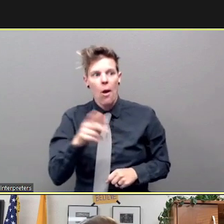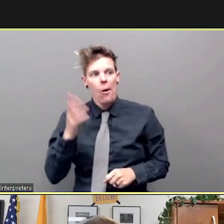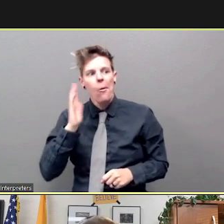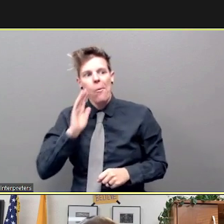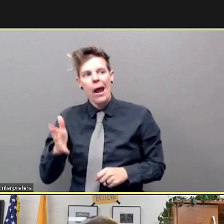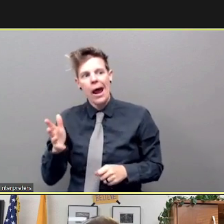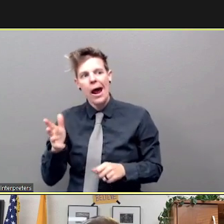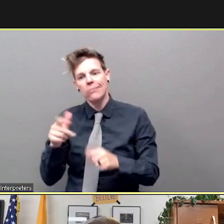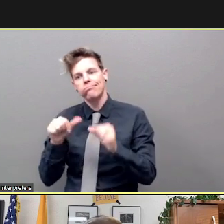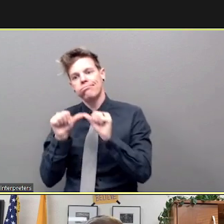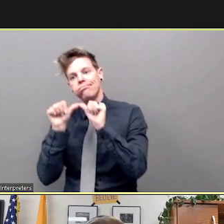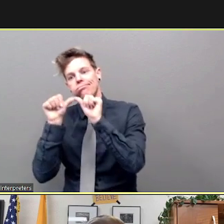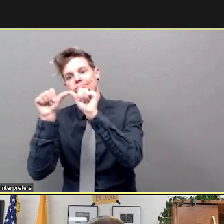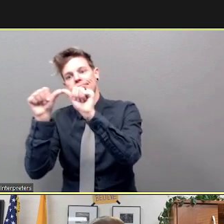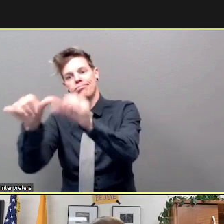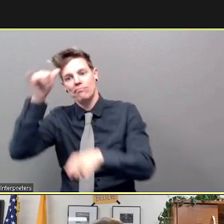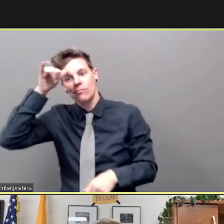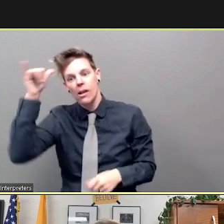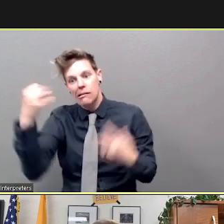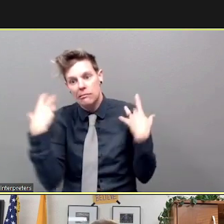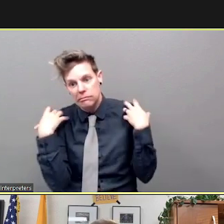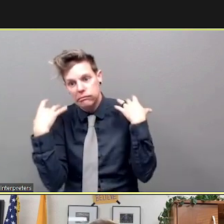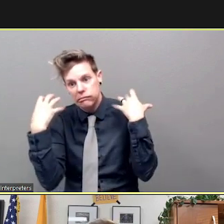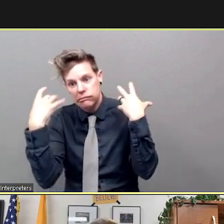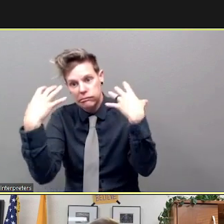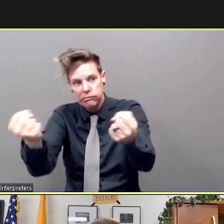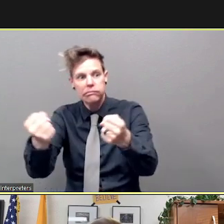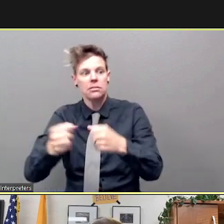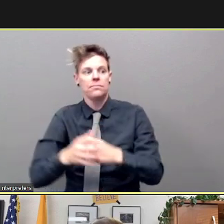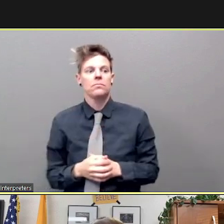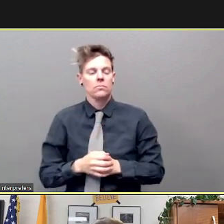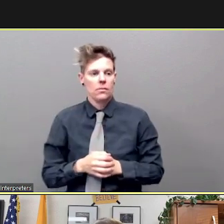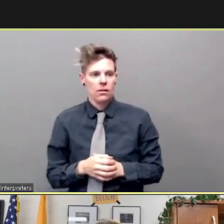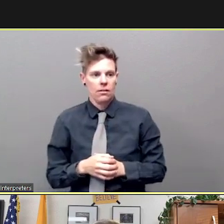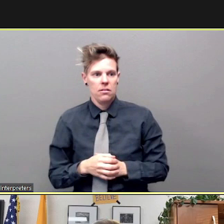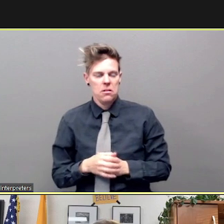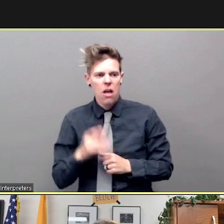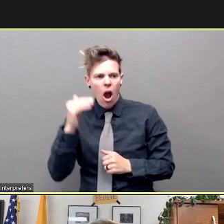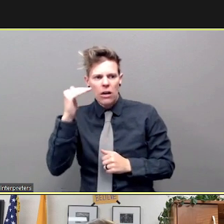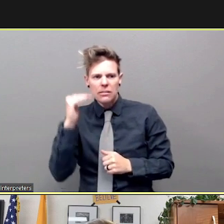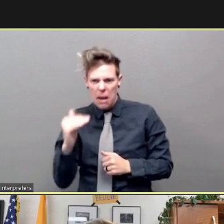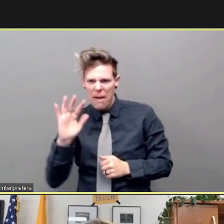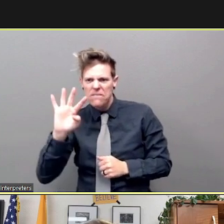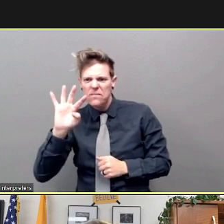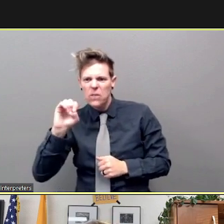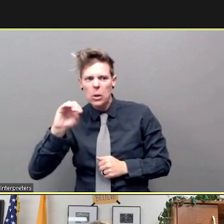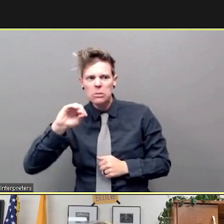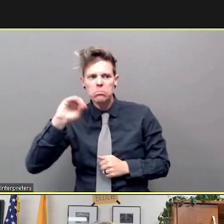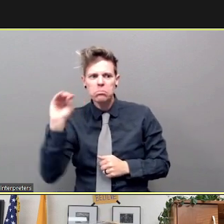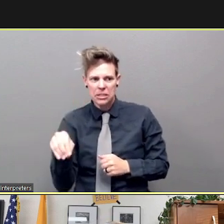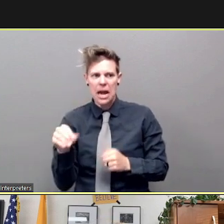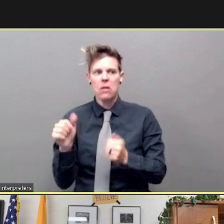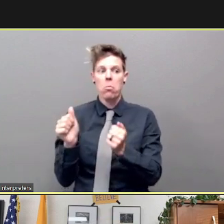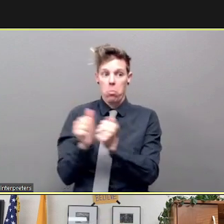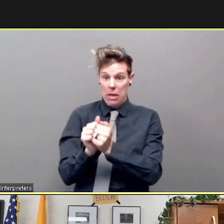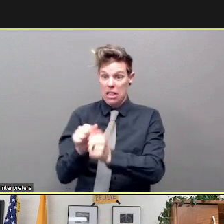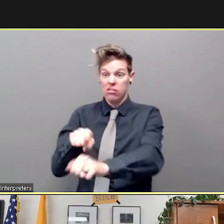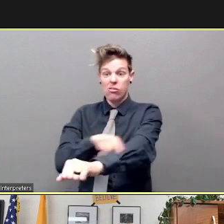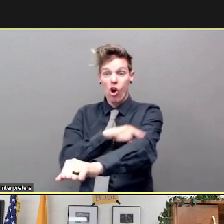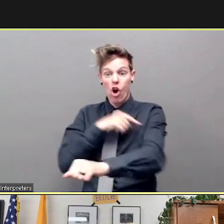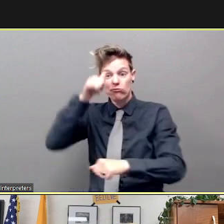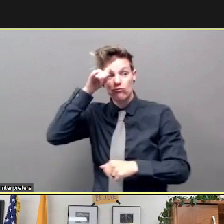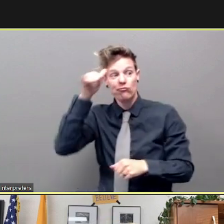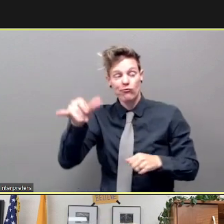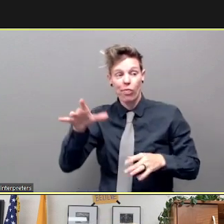we're also finding, if you look at that 4th bullet, about 40% of people who had long COVID features in the 3 to 6 month